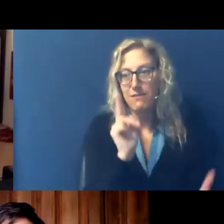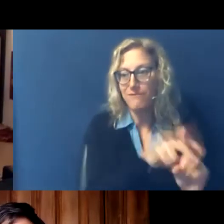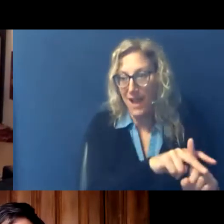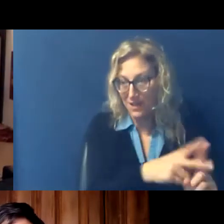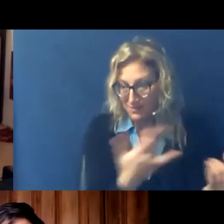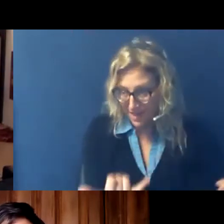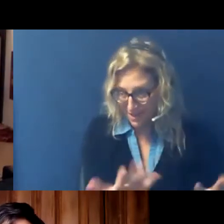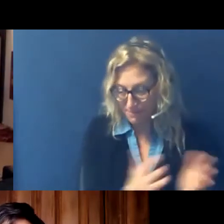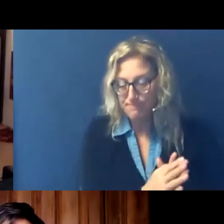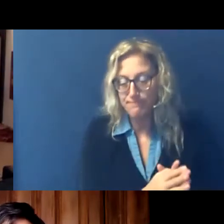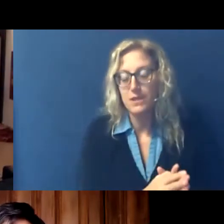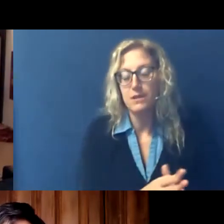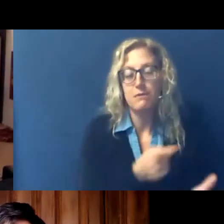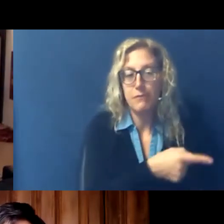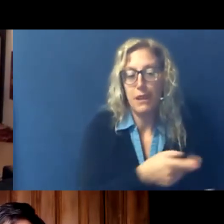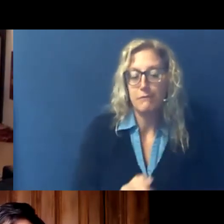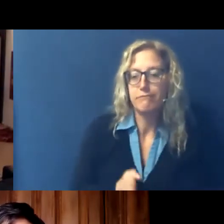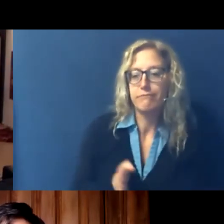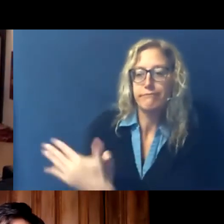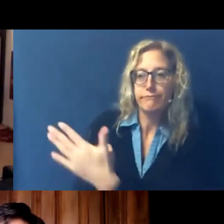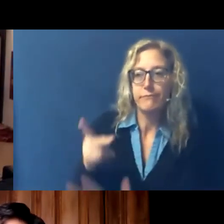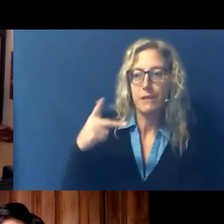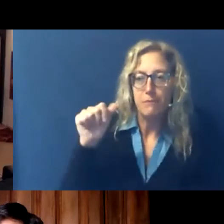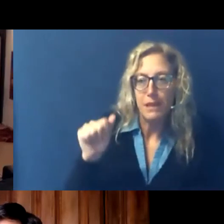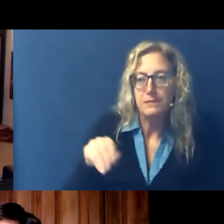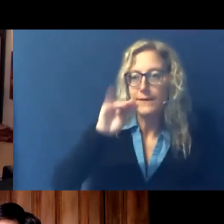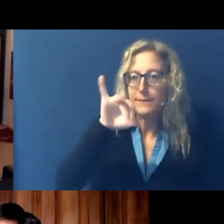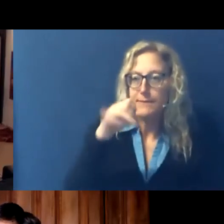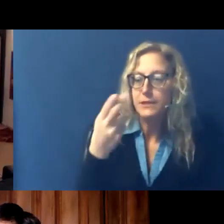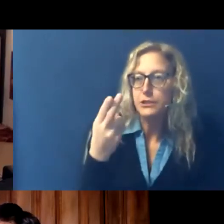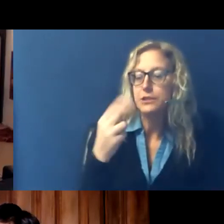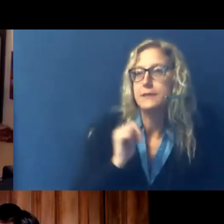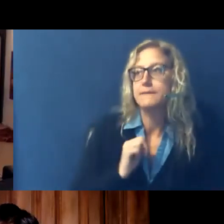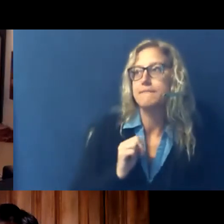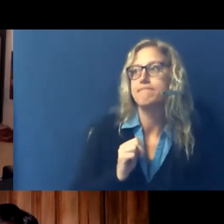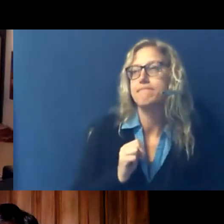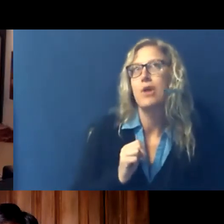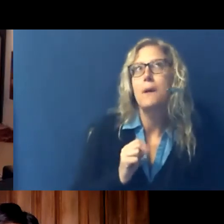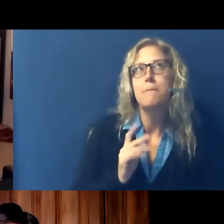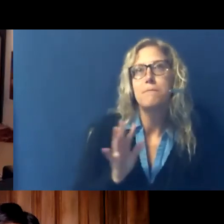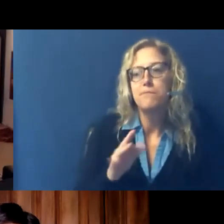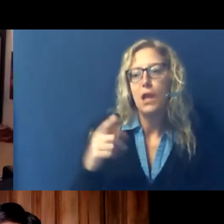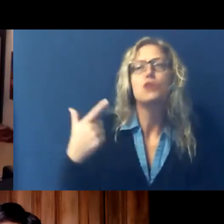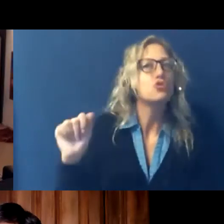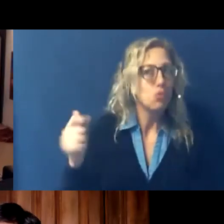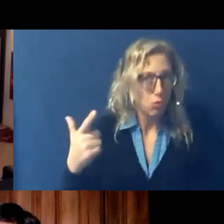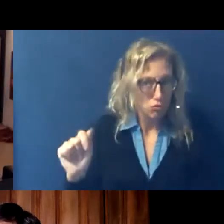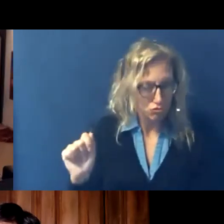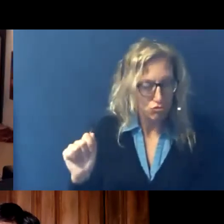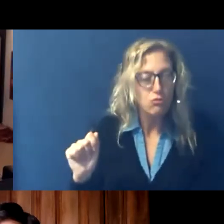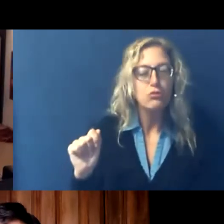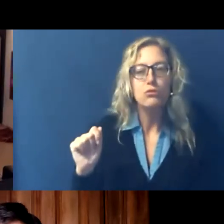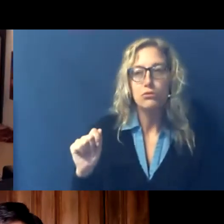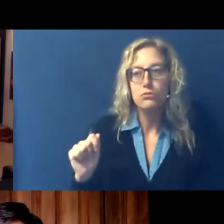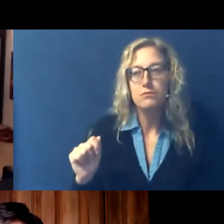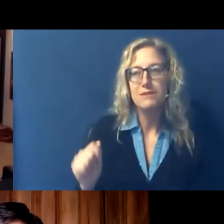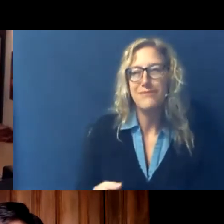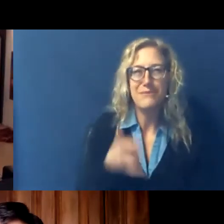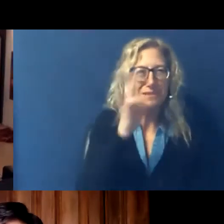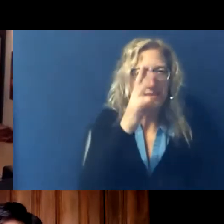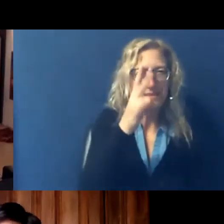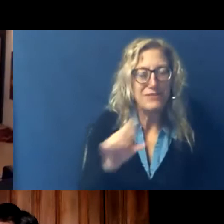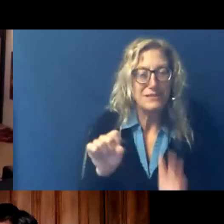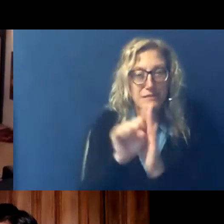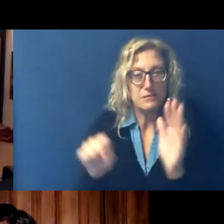right? Suing Pennsylvania, Michigan, and Georgia. 17 states have